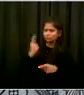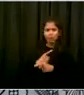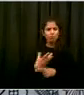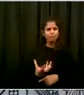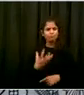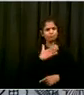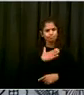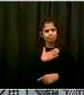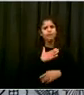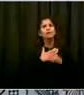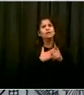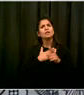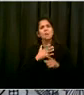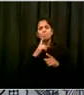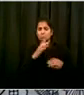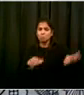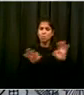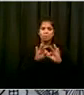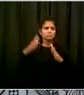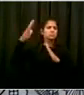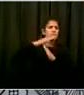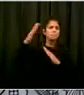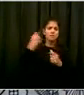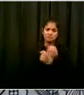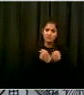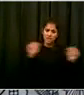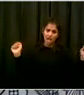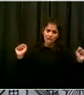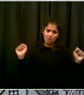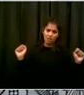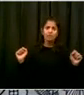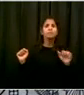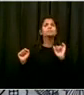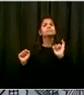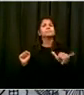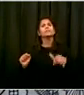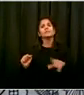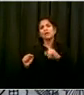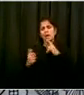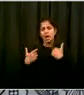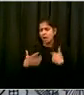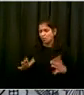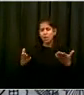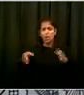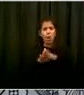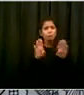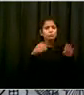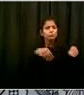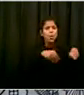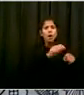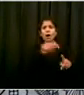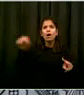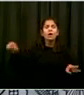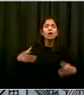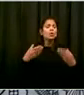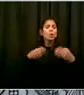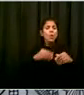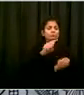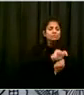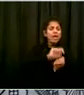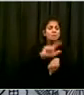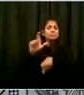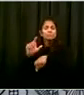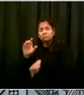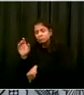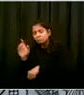something that all of them did not like doing one bit, which meant closing their houses of worship. Here we're talking about houses of worship still open, but